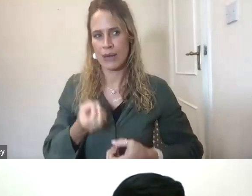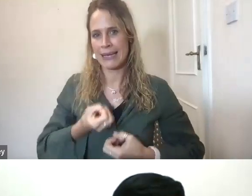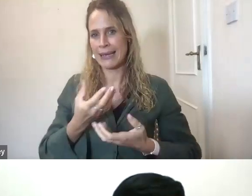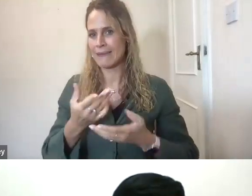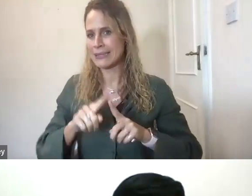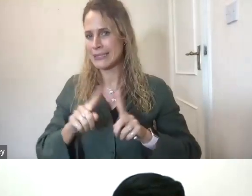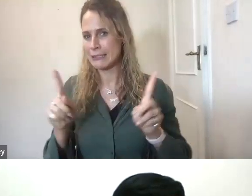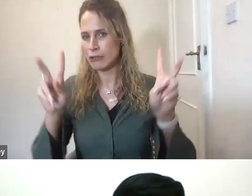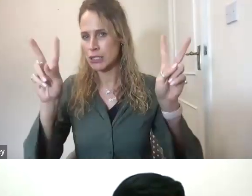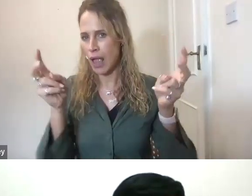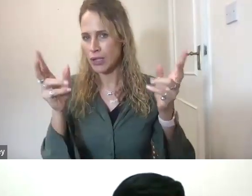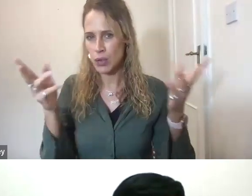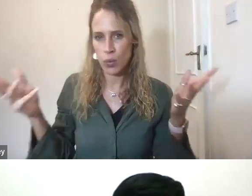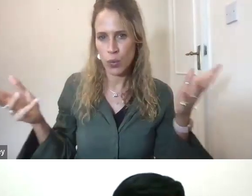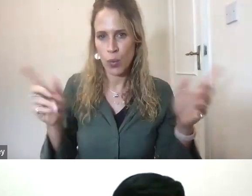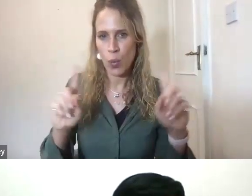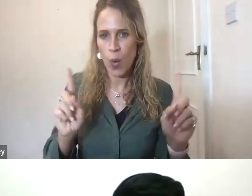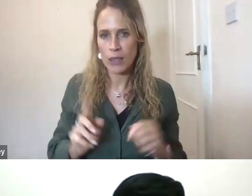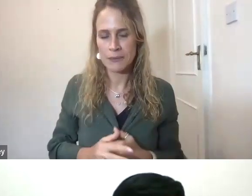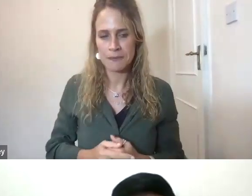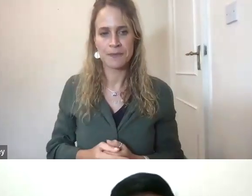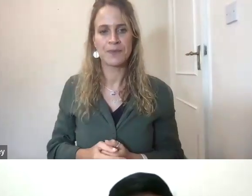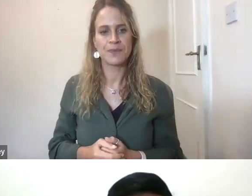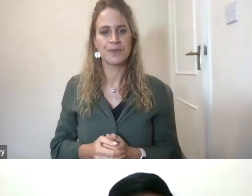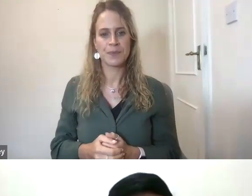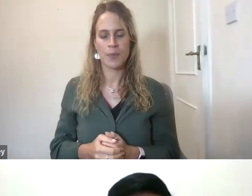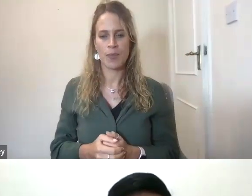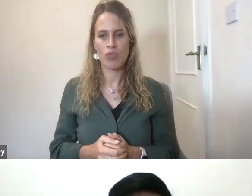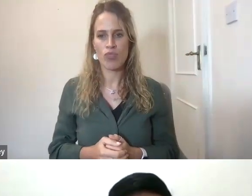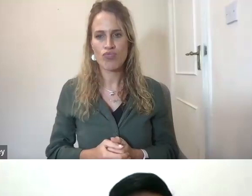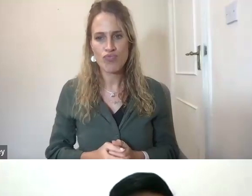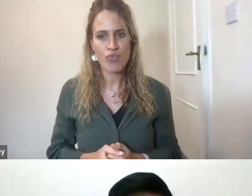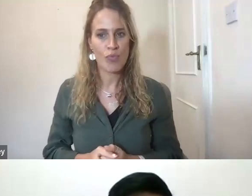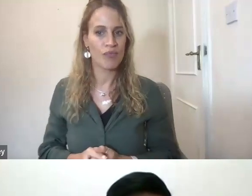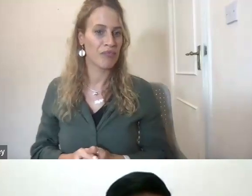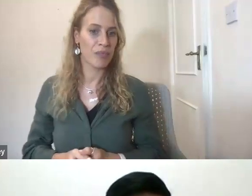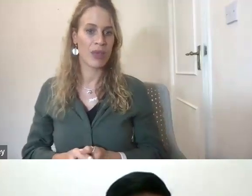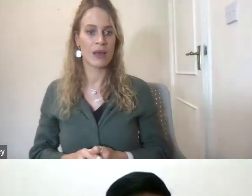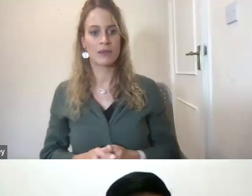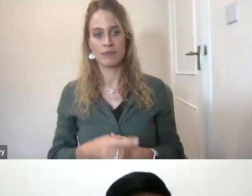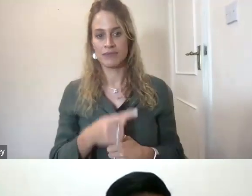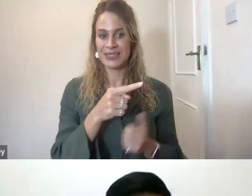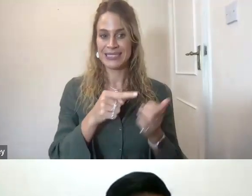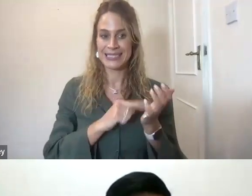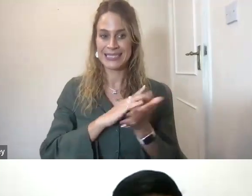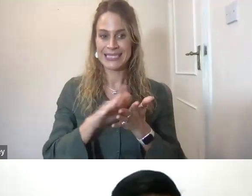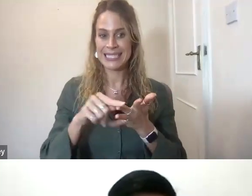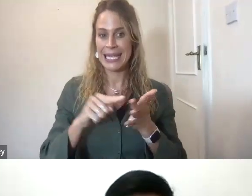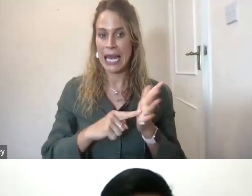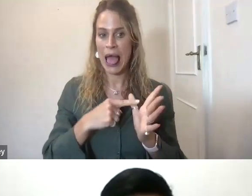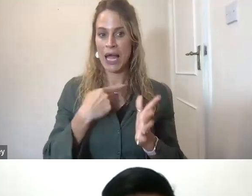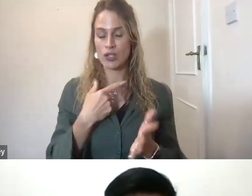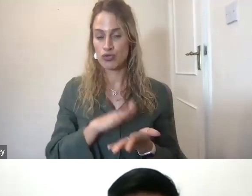So Thila, maybe you want to answer first. Do you ever come up with a completely different title for a poem in